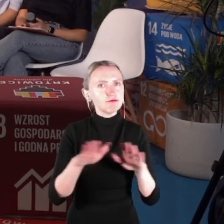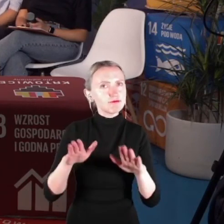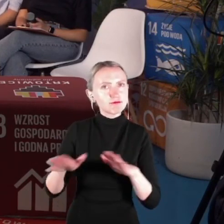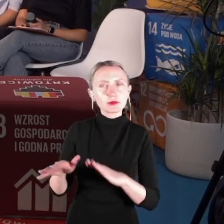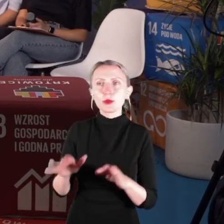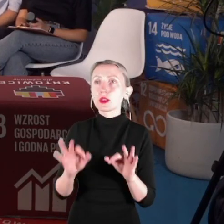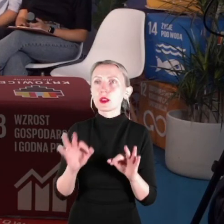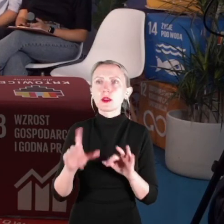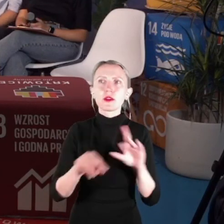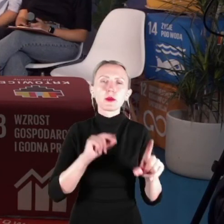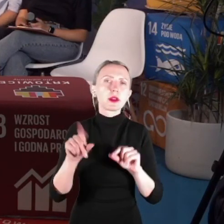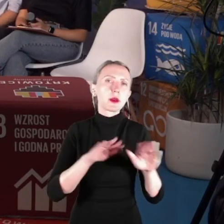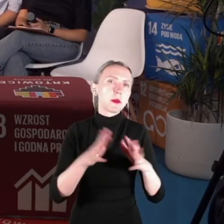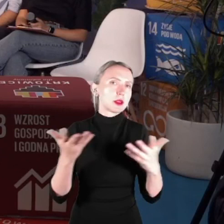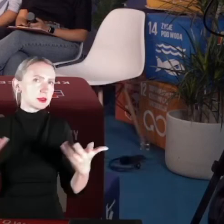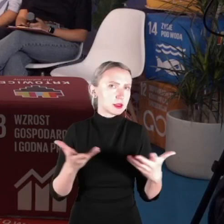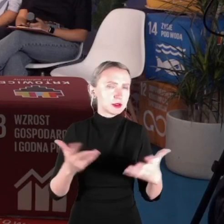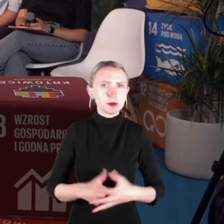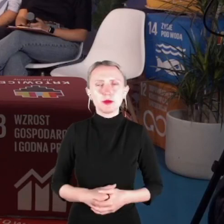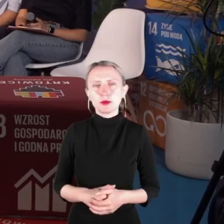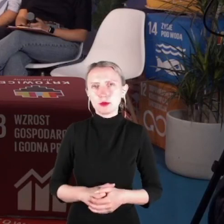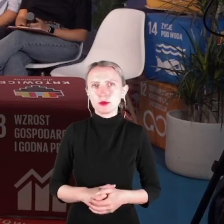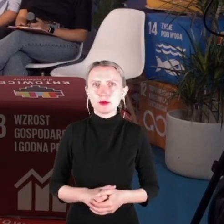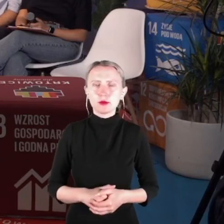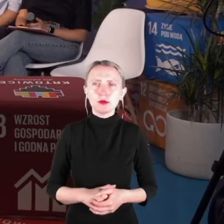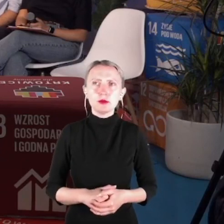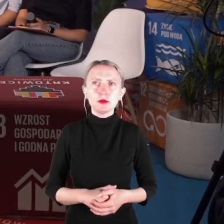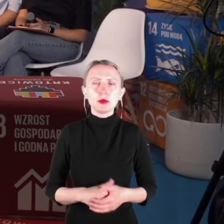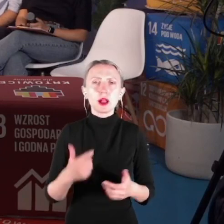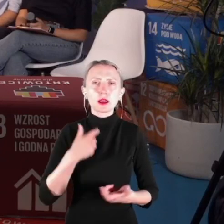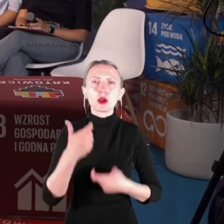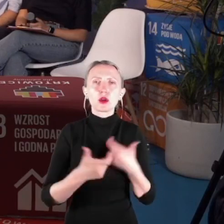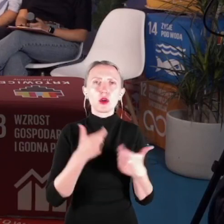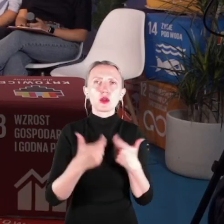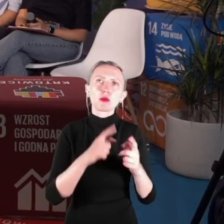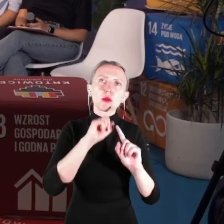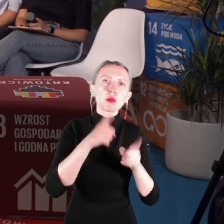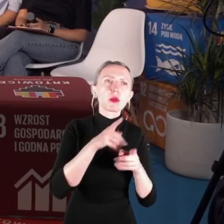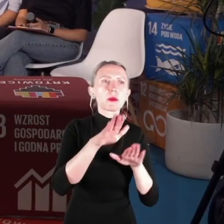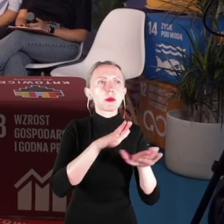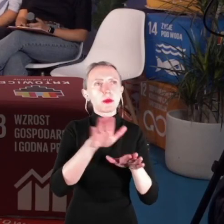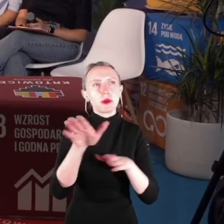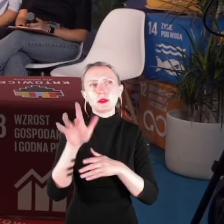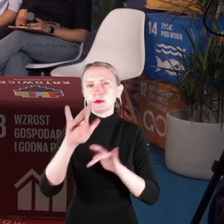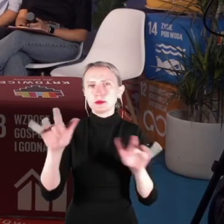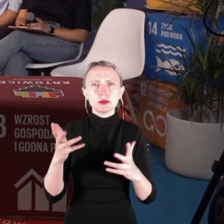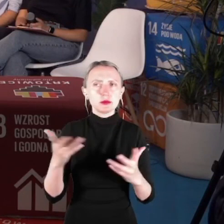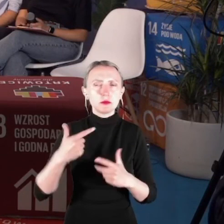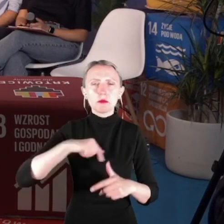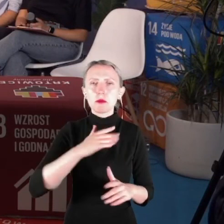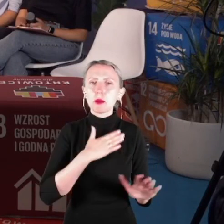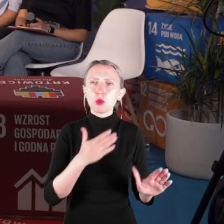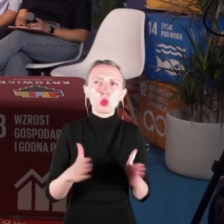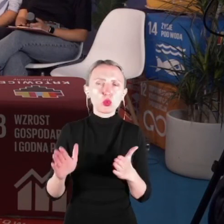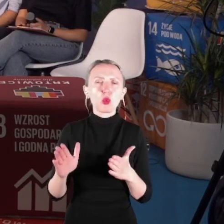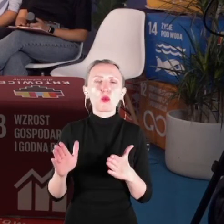up a recommendation, and we are ready to put this pole in